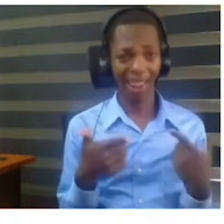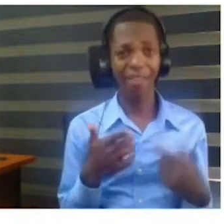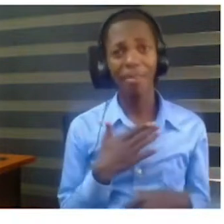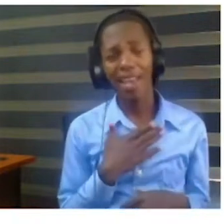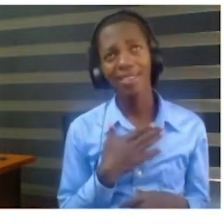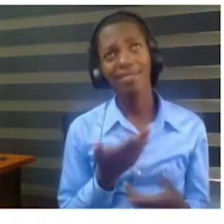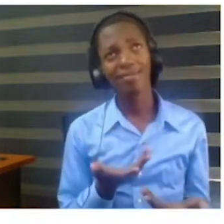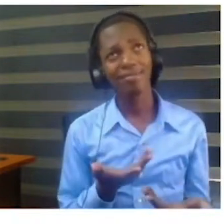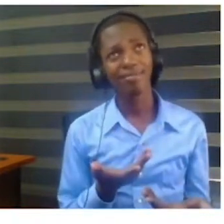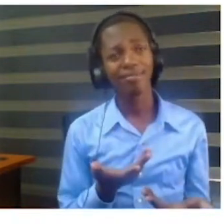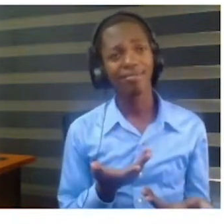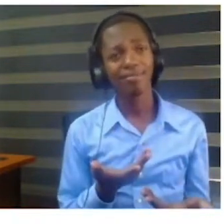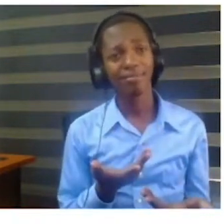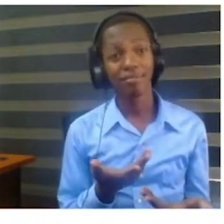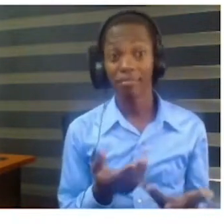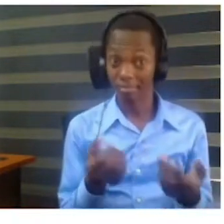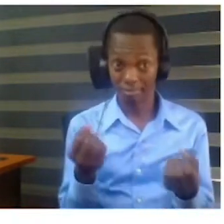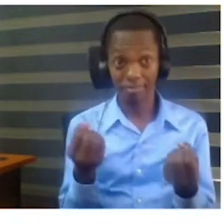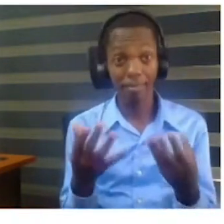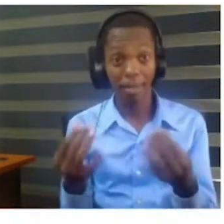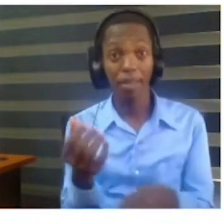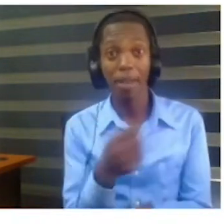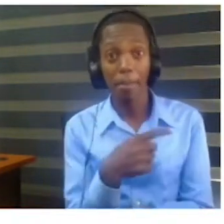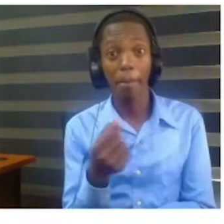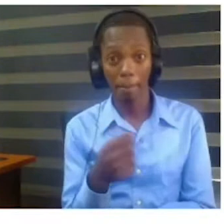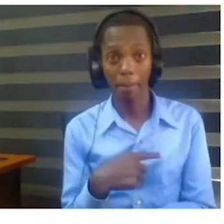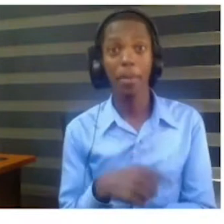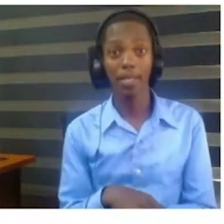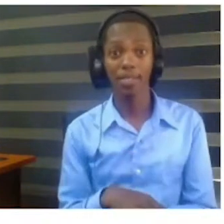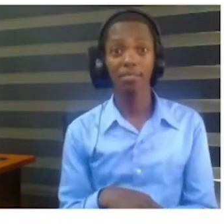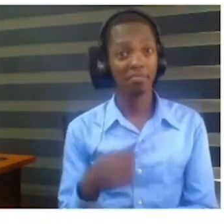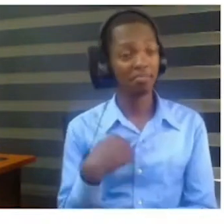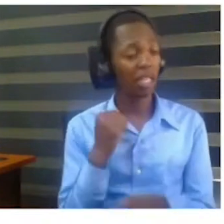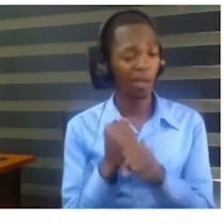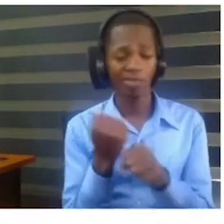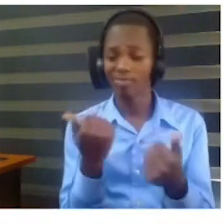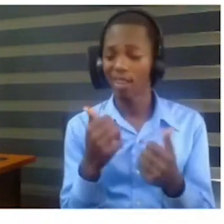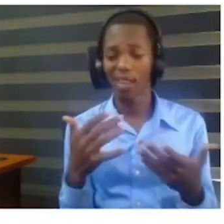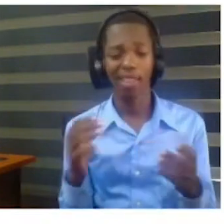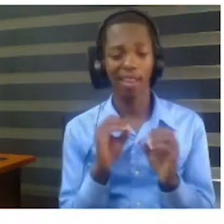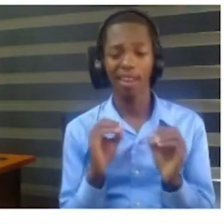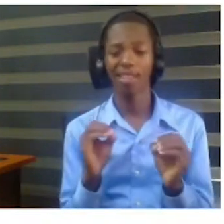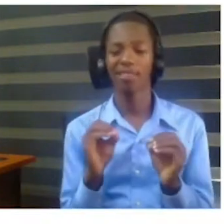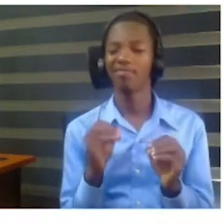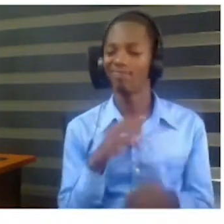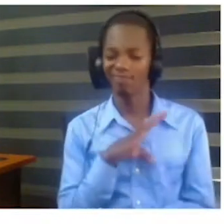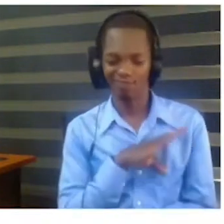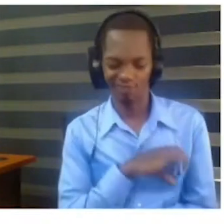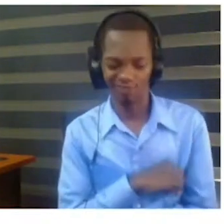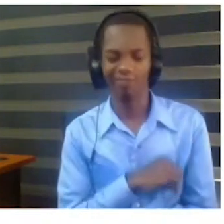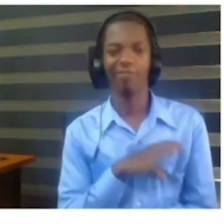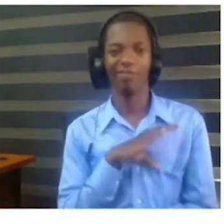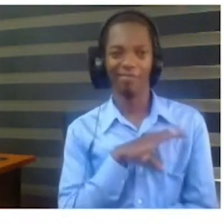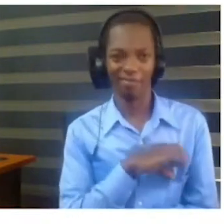For several months, I didn't do anything about it. I just tolerated the situation. I was a